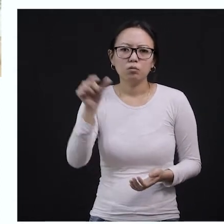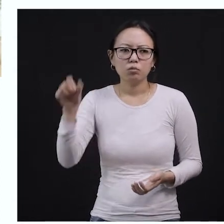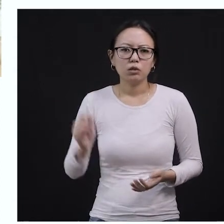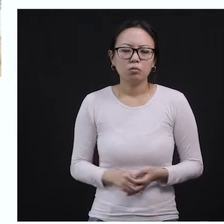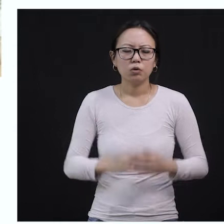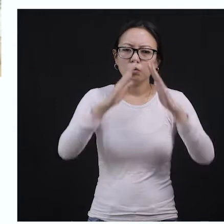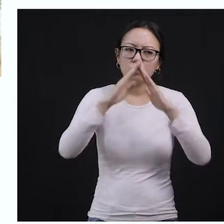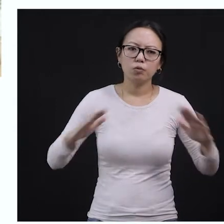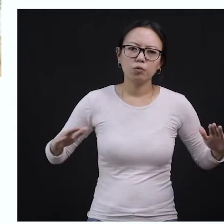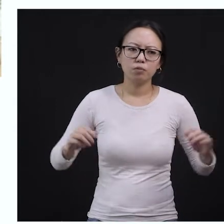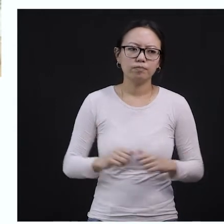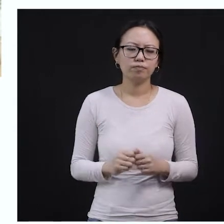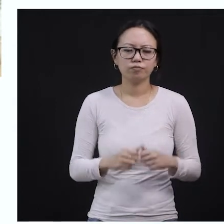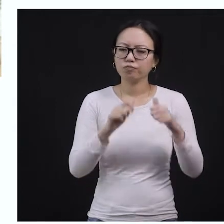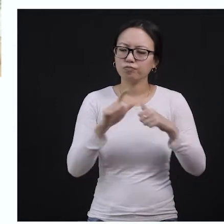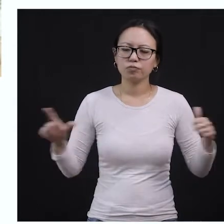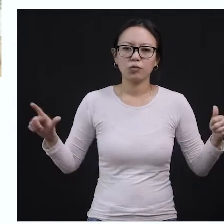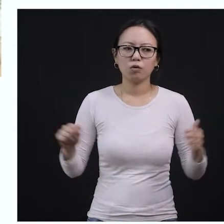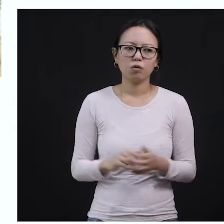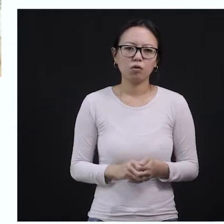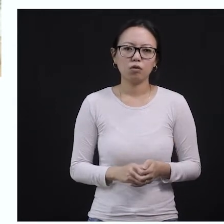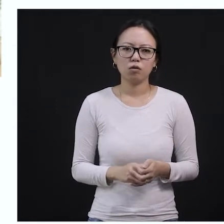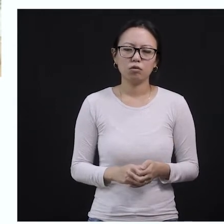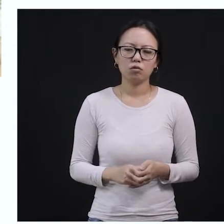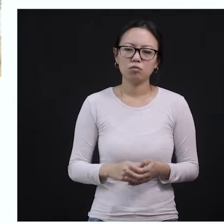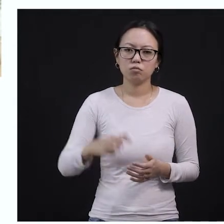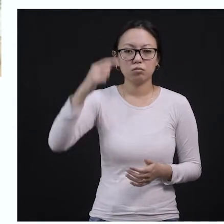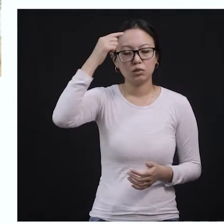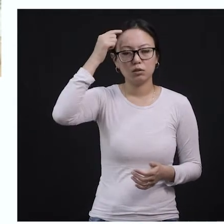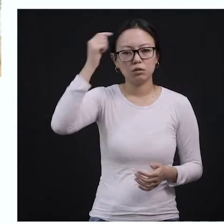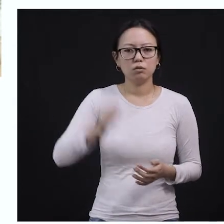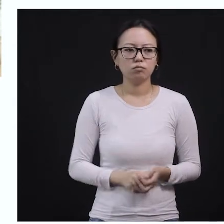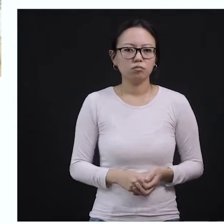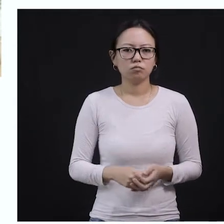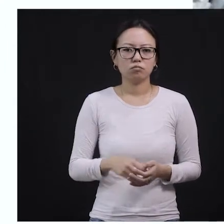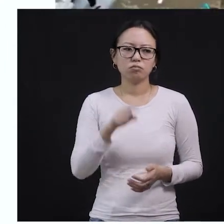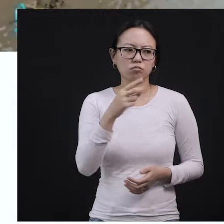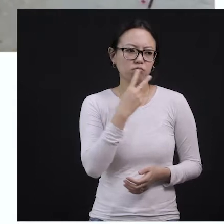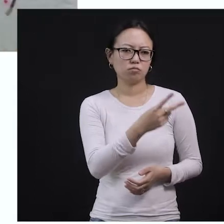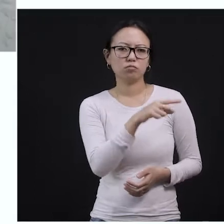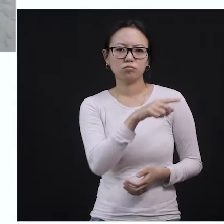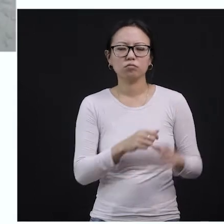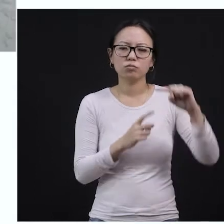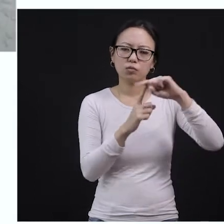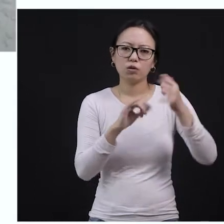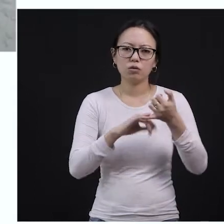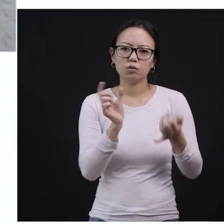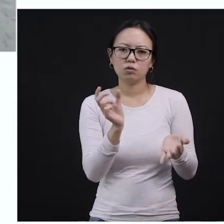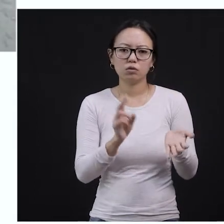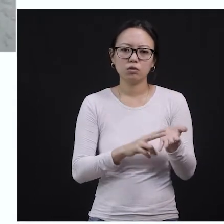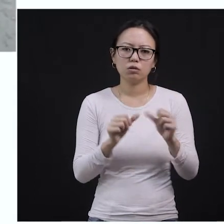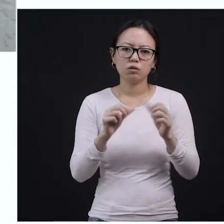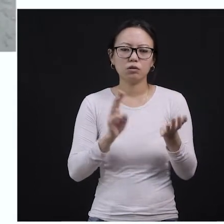things that are in those areas, all right? So what you see here is a tsunami. Okay. Next